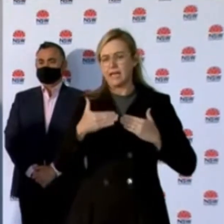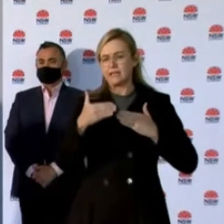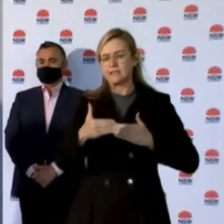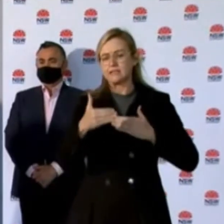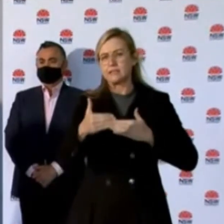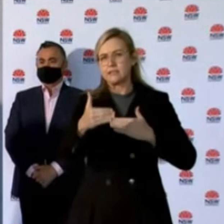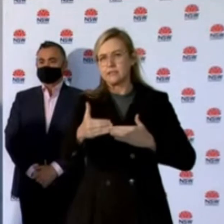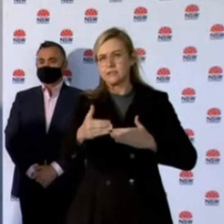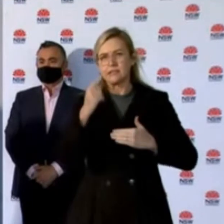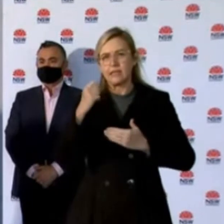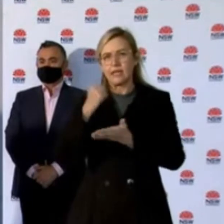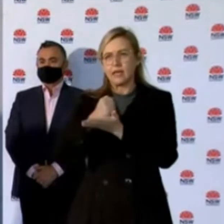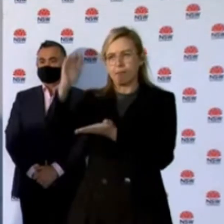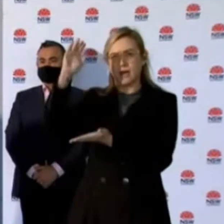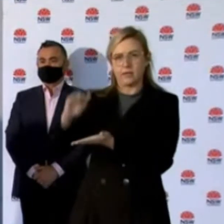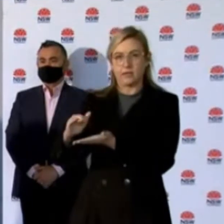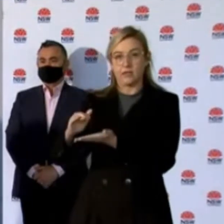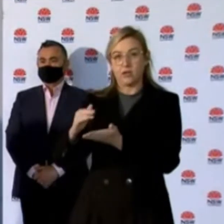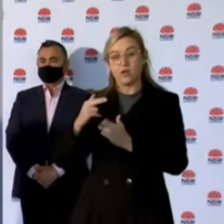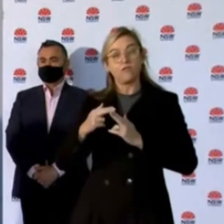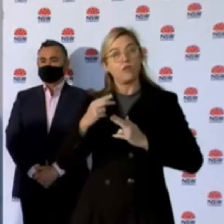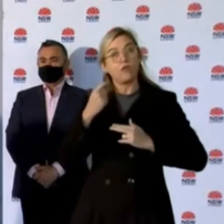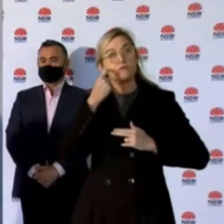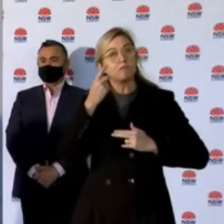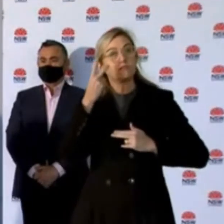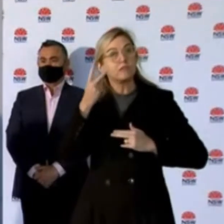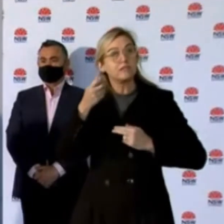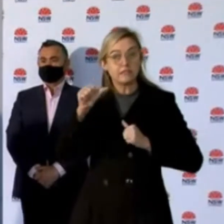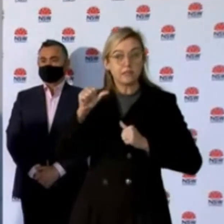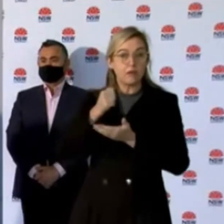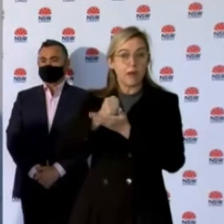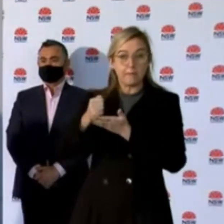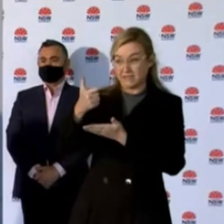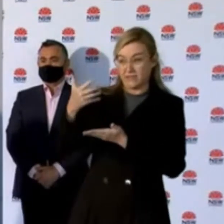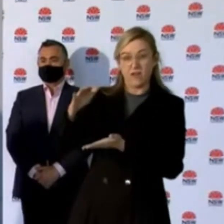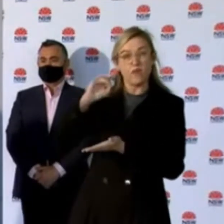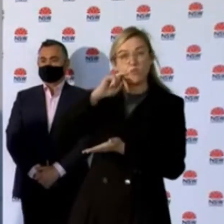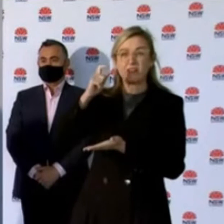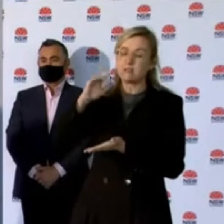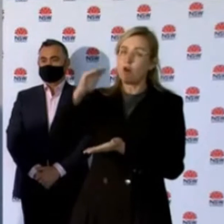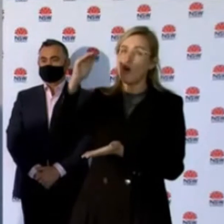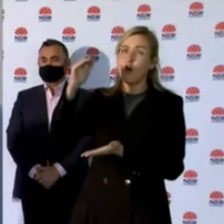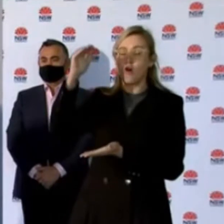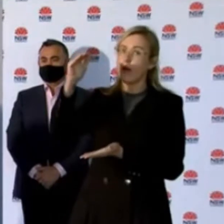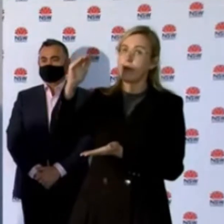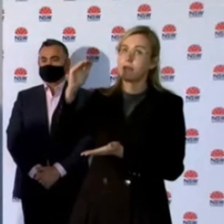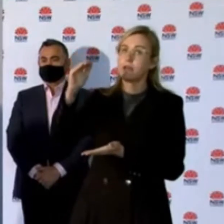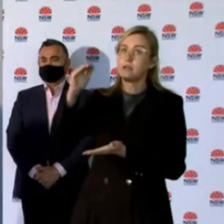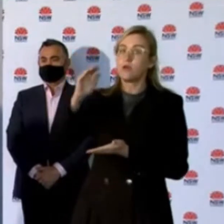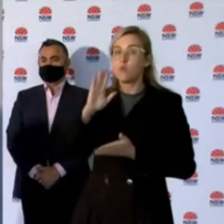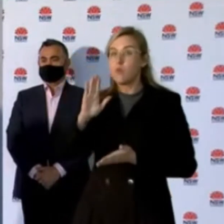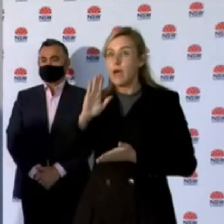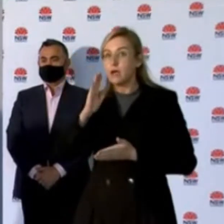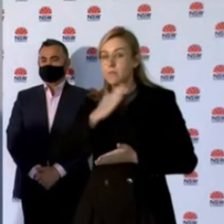number shift massively for the next few days, but we still want the community to be more vigilant than ever before, because